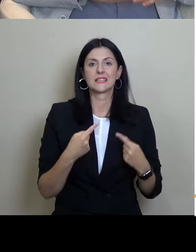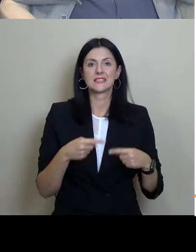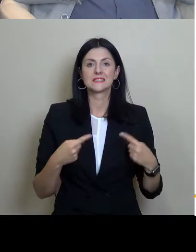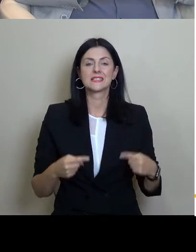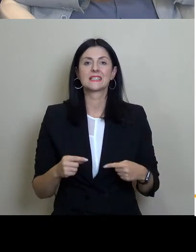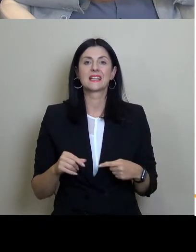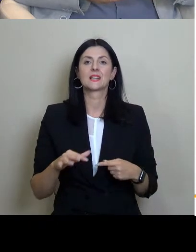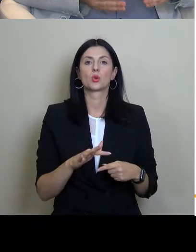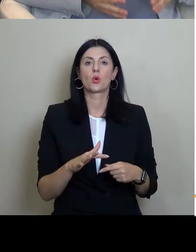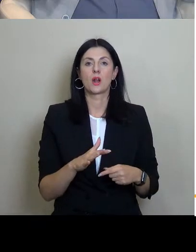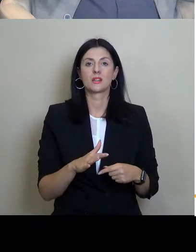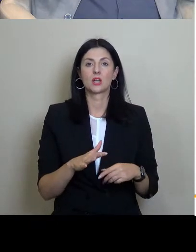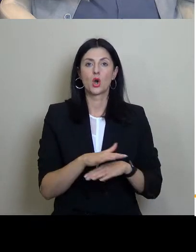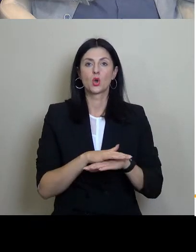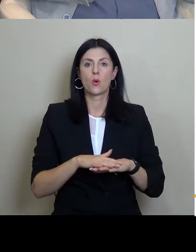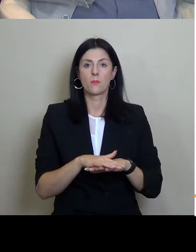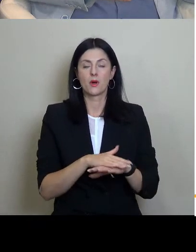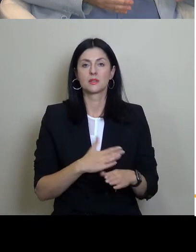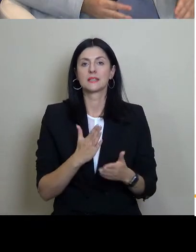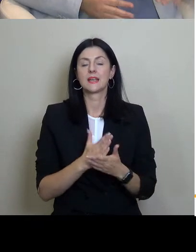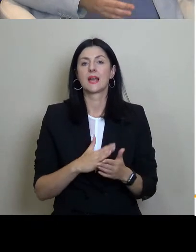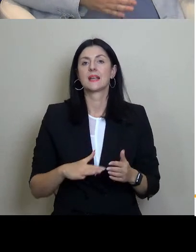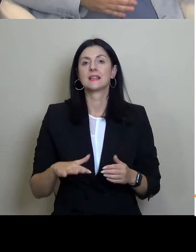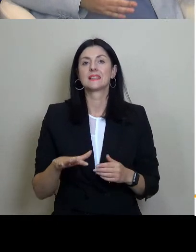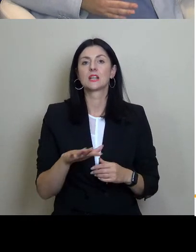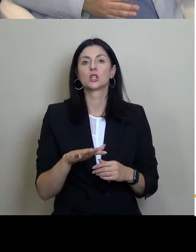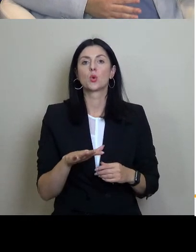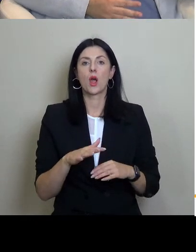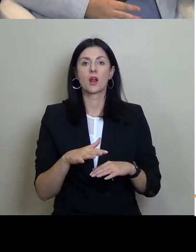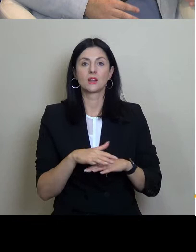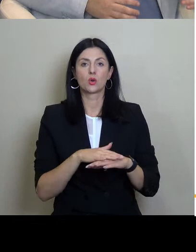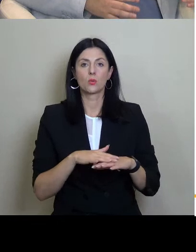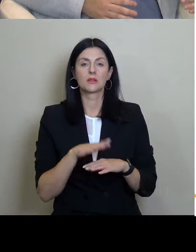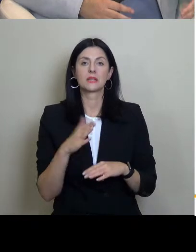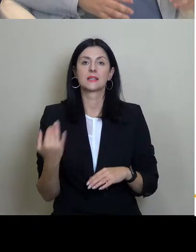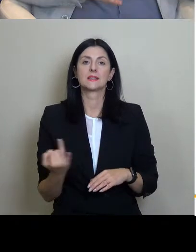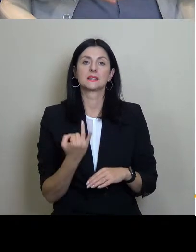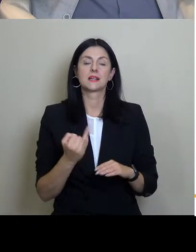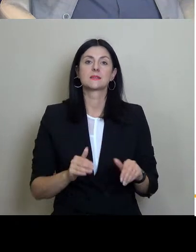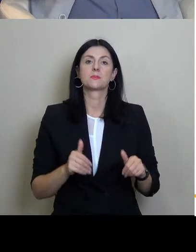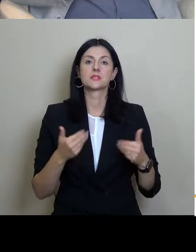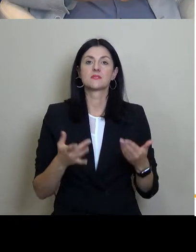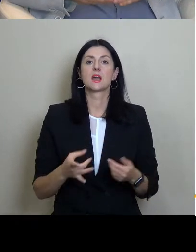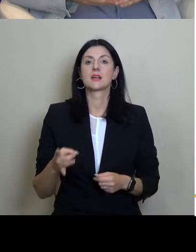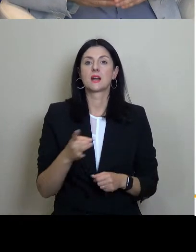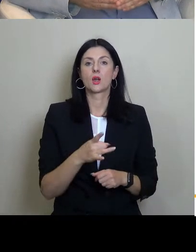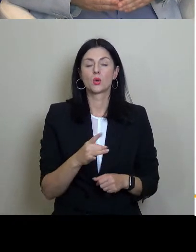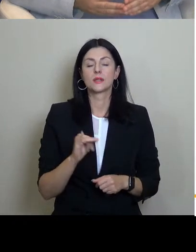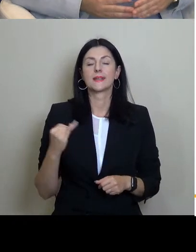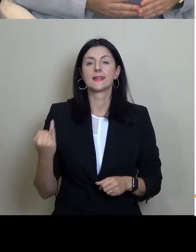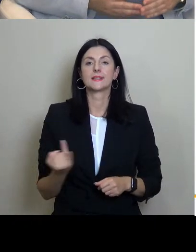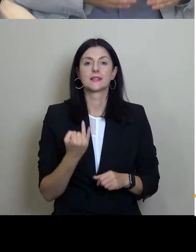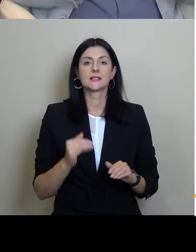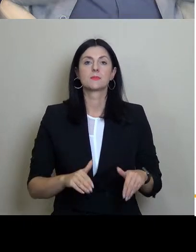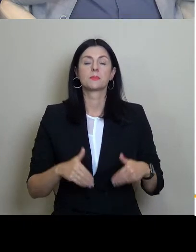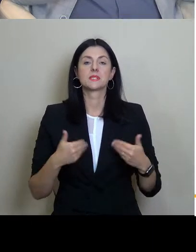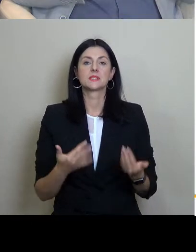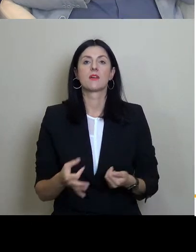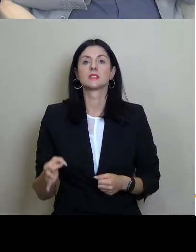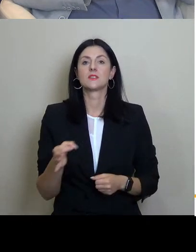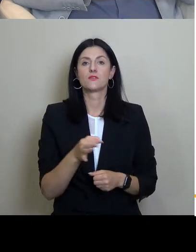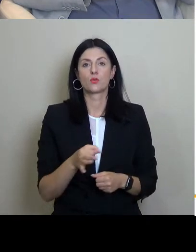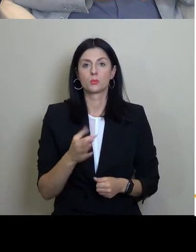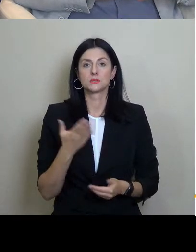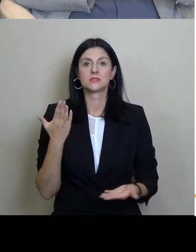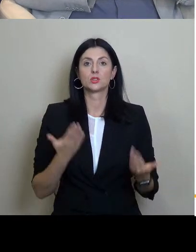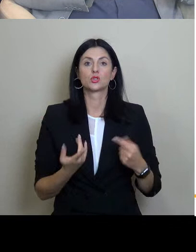different territorial communities, because the principle of representation is the territorial community, and the interests of thereof is